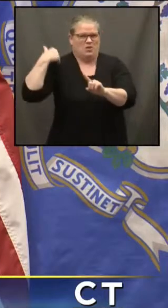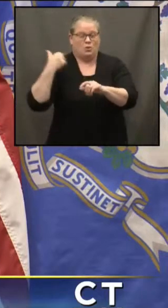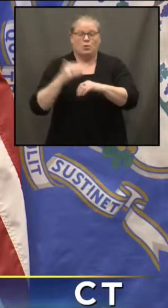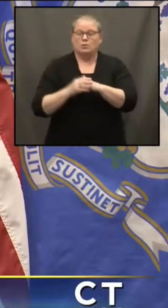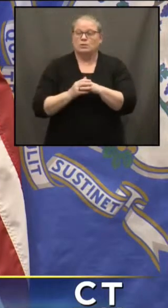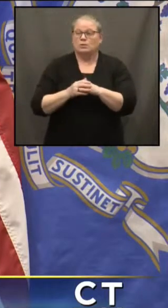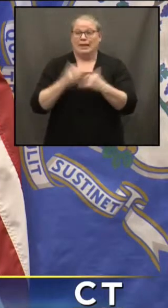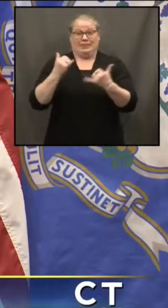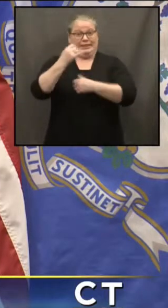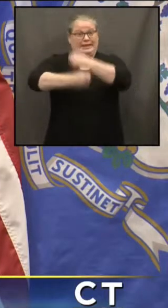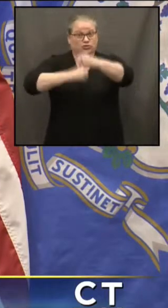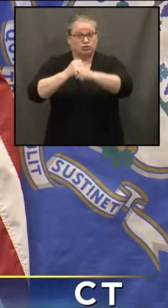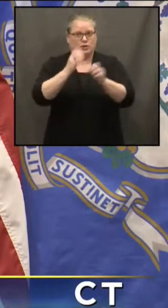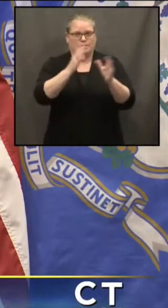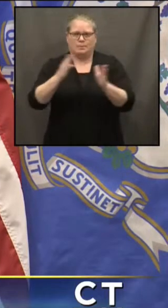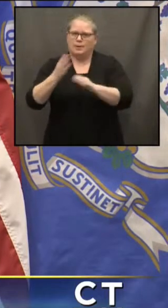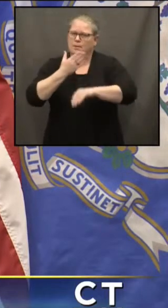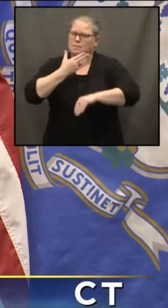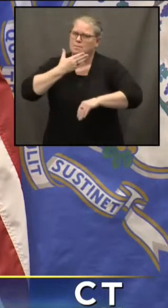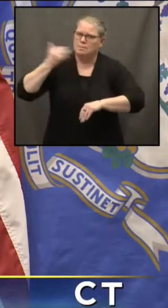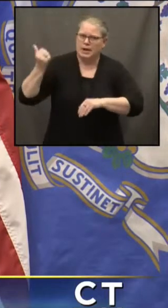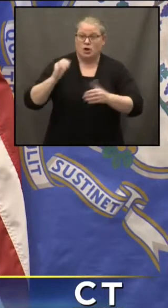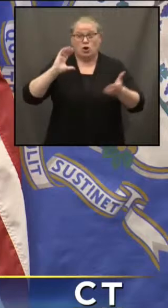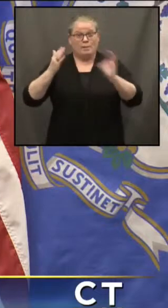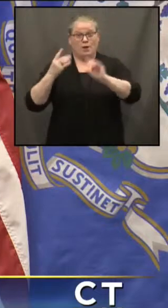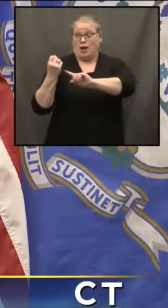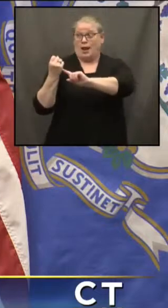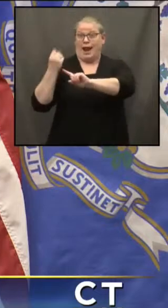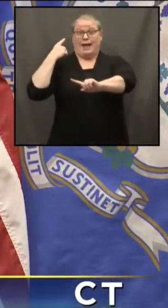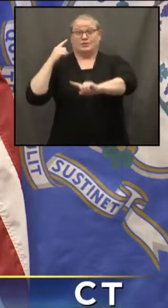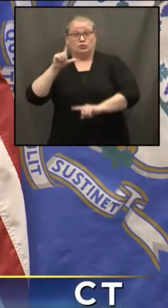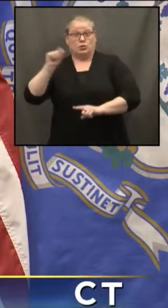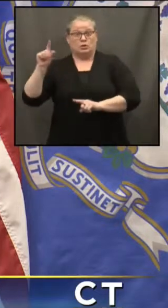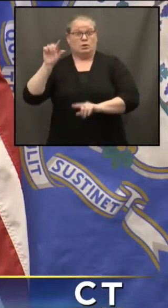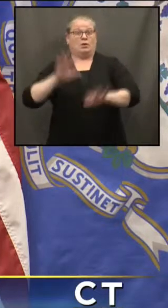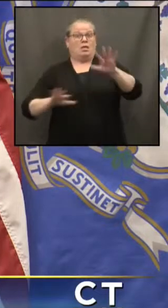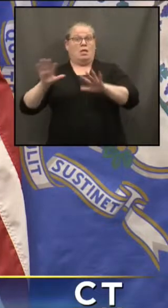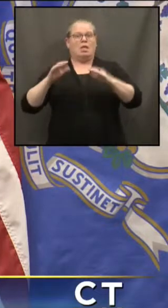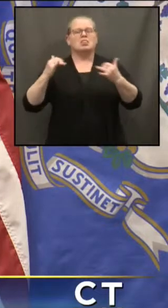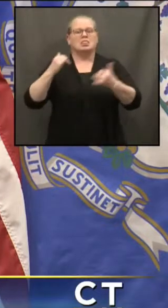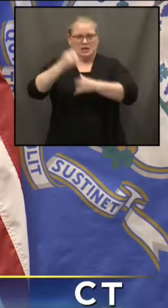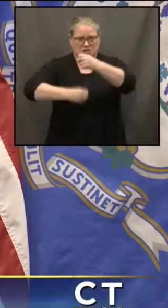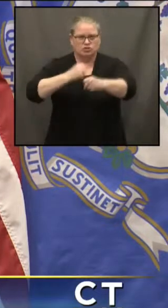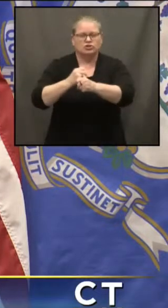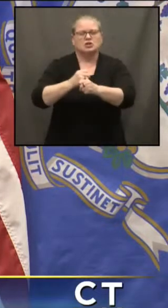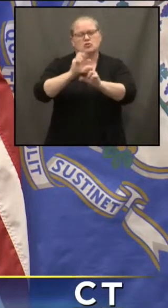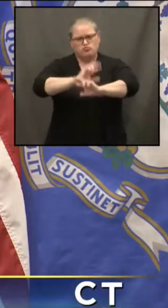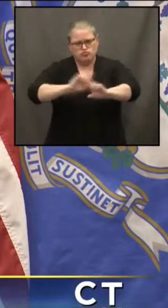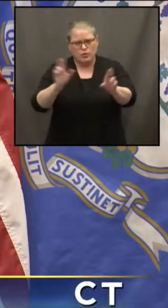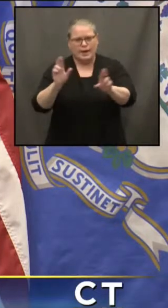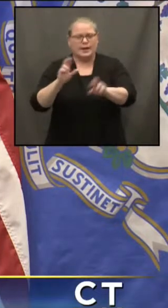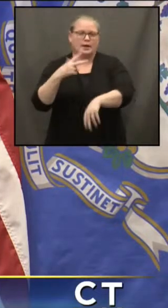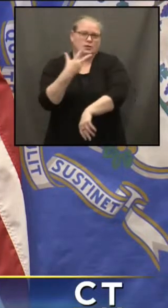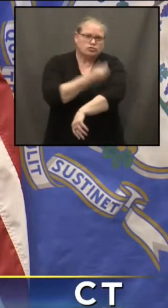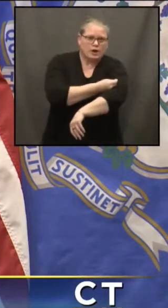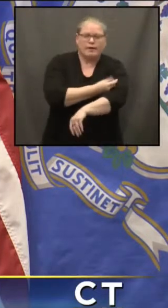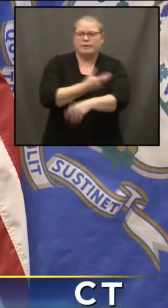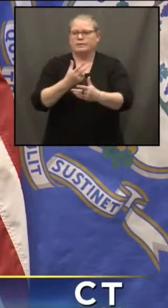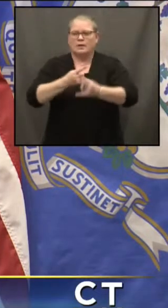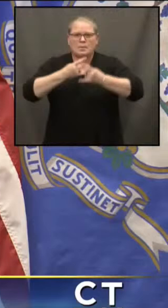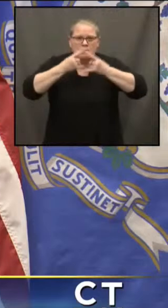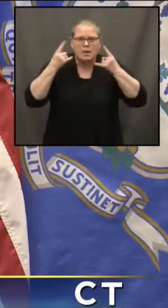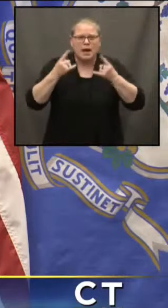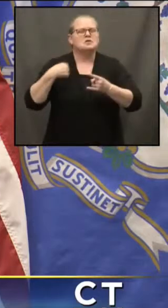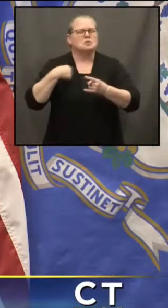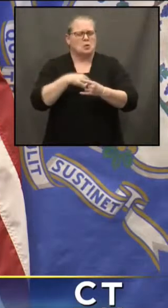much better prepared than we've been. You've got the vaccines, you've got the boosters, we've got the masks. we're going to get through this, no question about it. Let's make